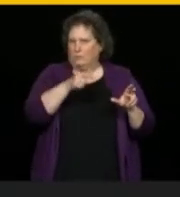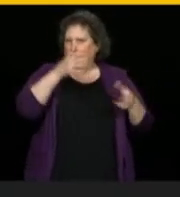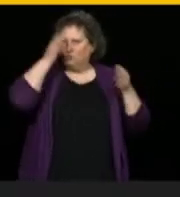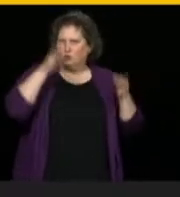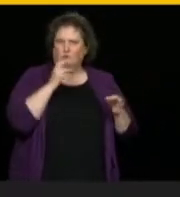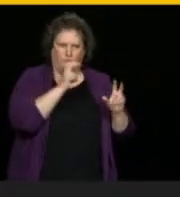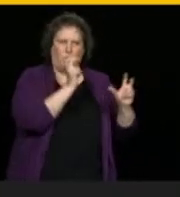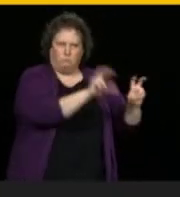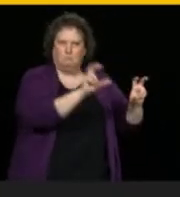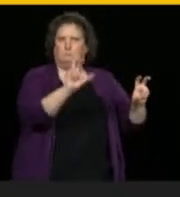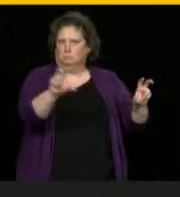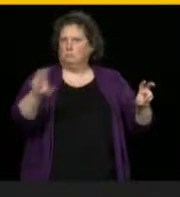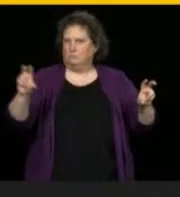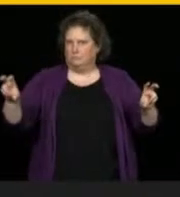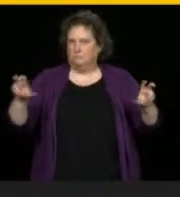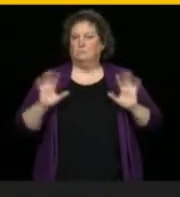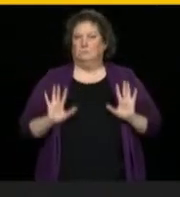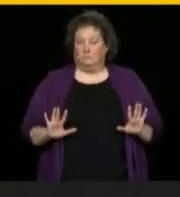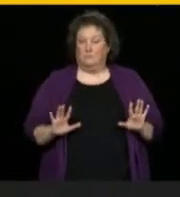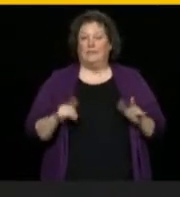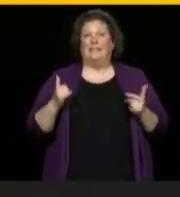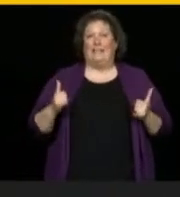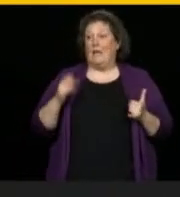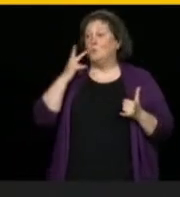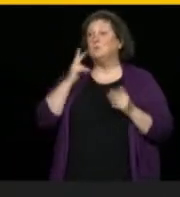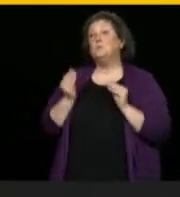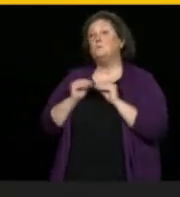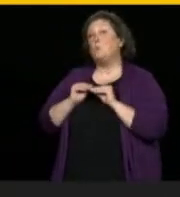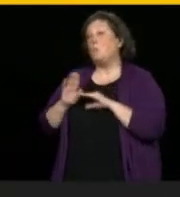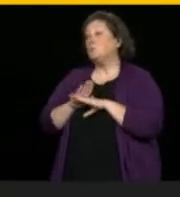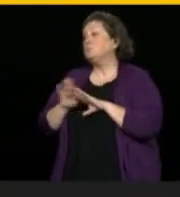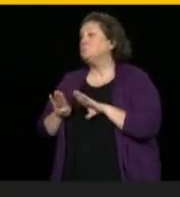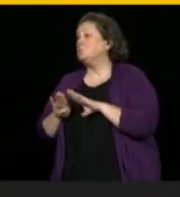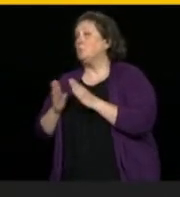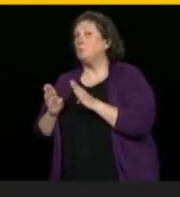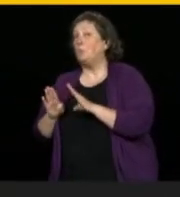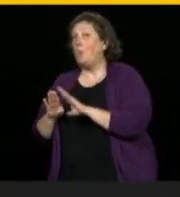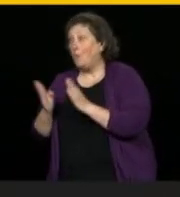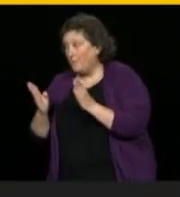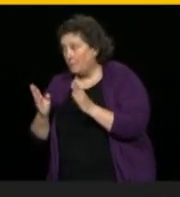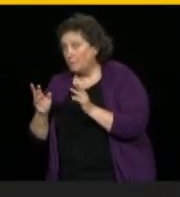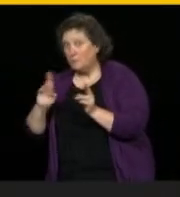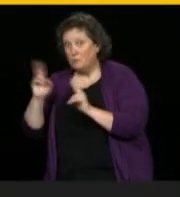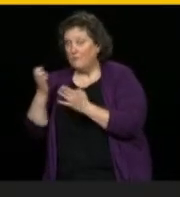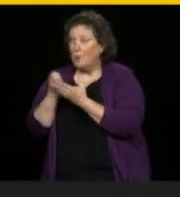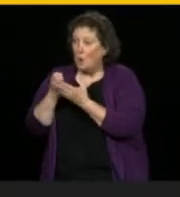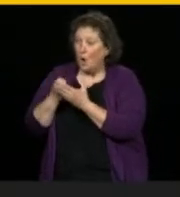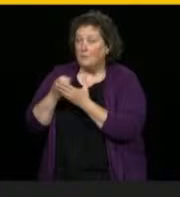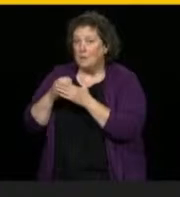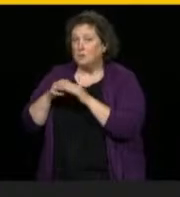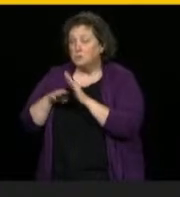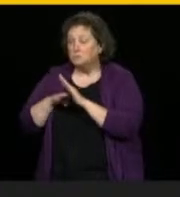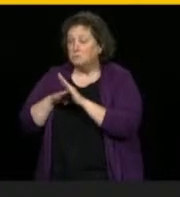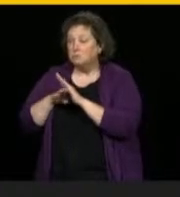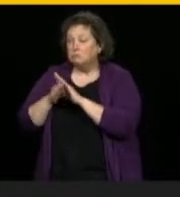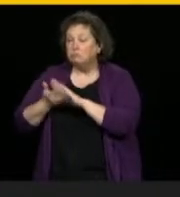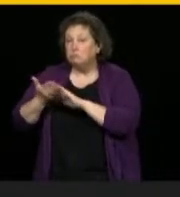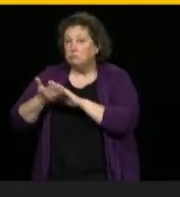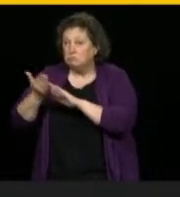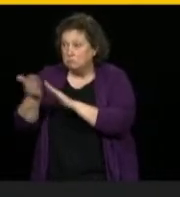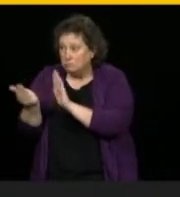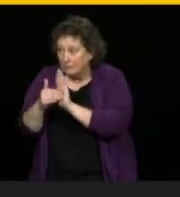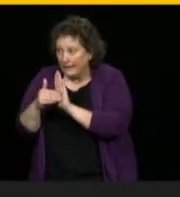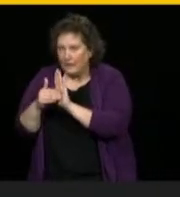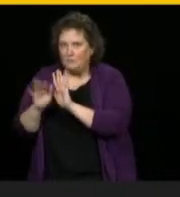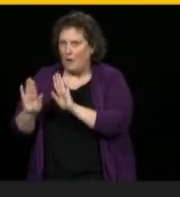economy restart. And before we get into the full recovery and how we build back better, we need to make sure we are managing